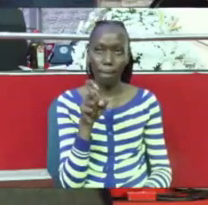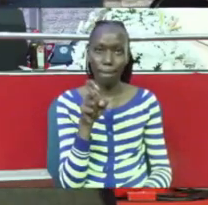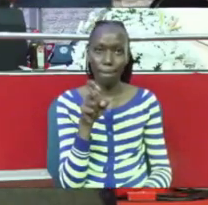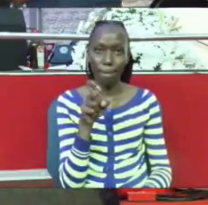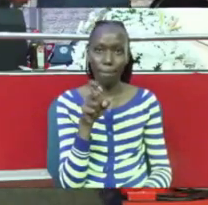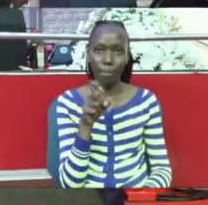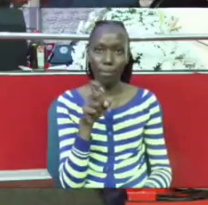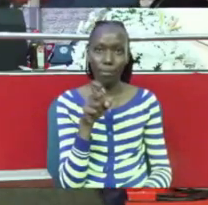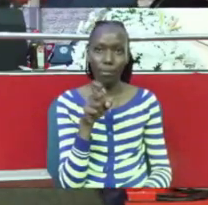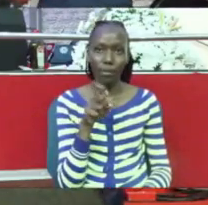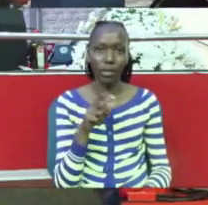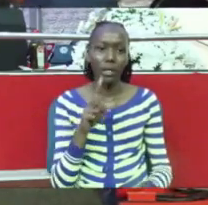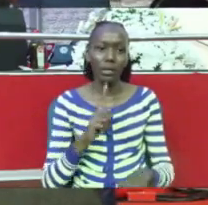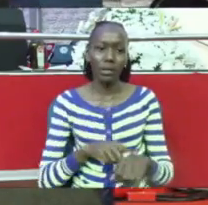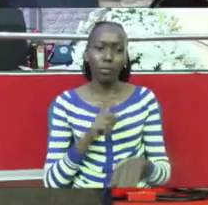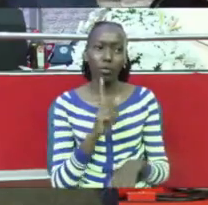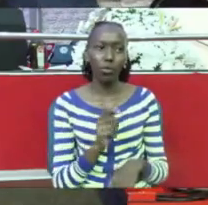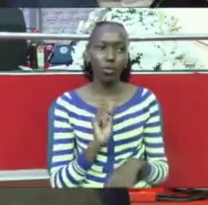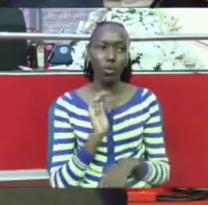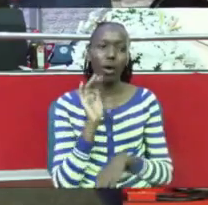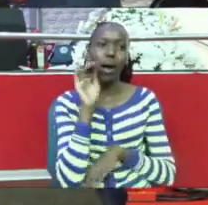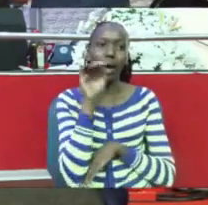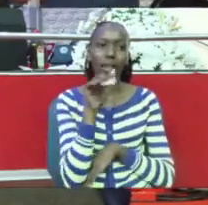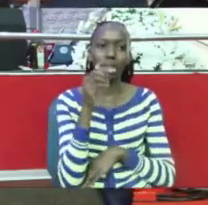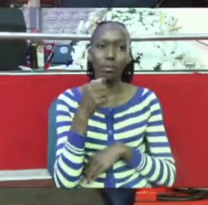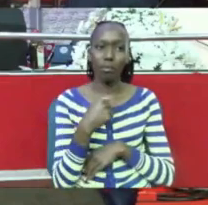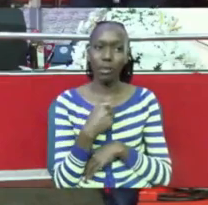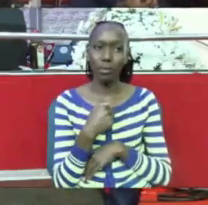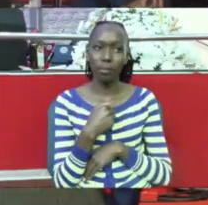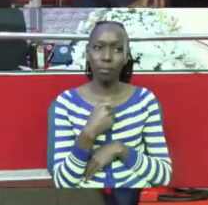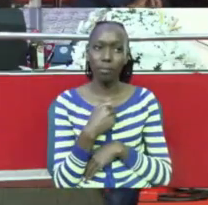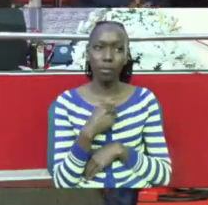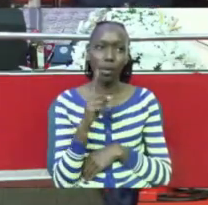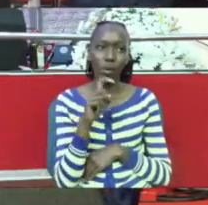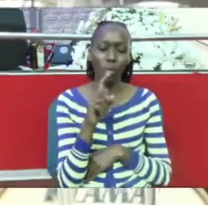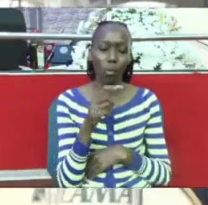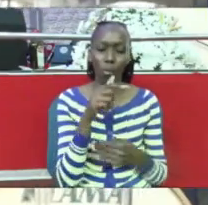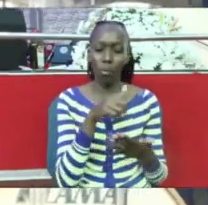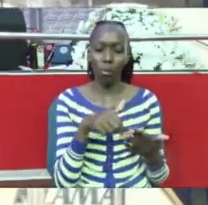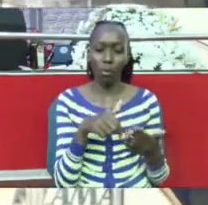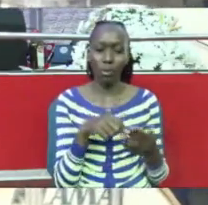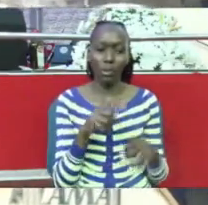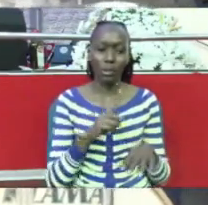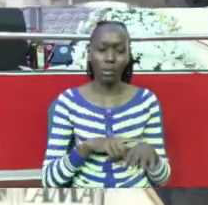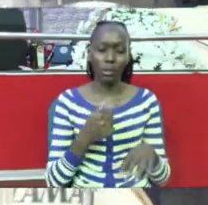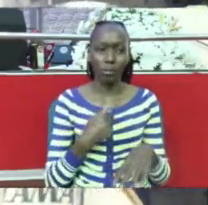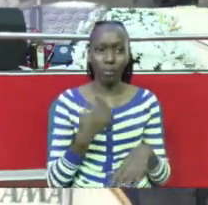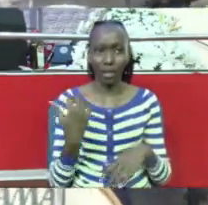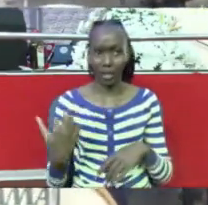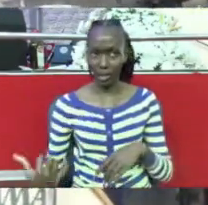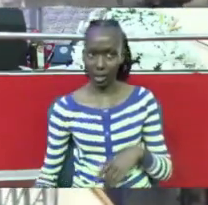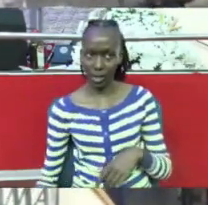if you asked me what is a worm when I was young, I would tell you, because